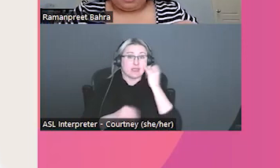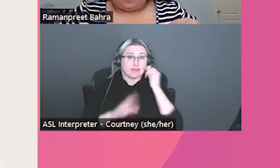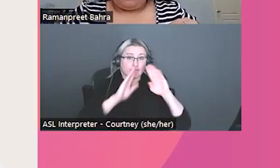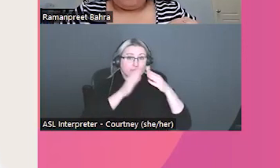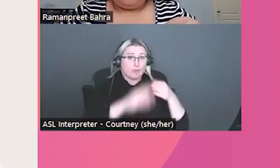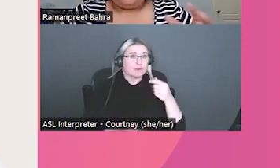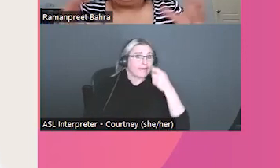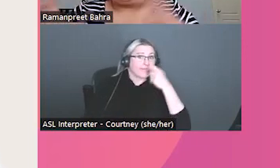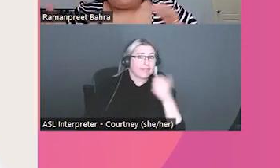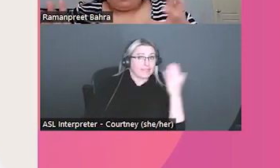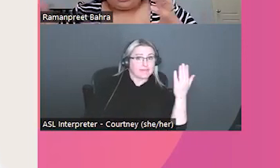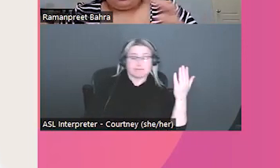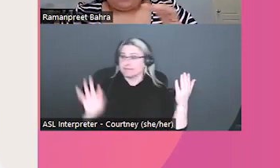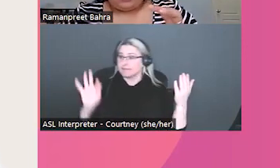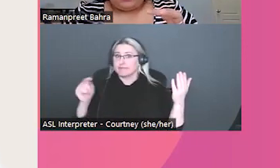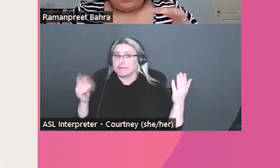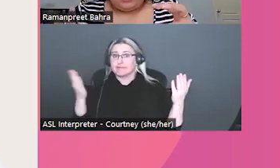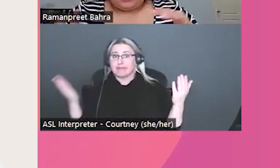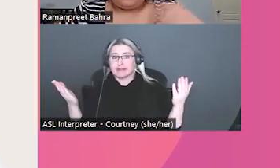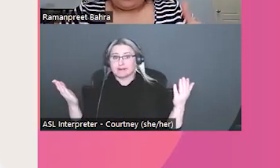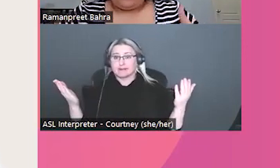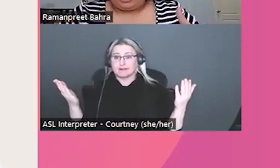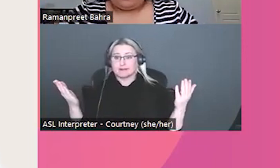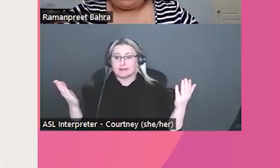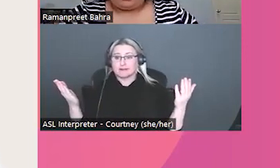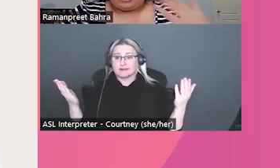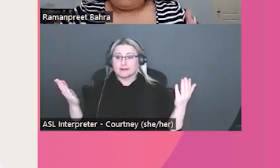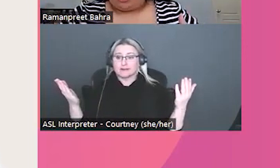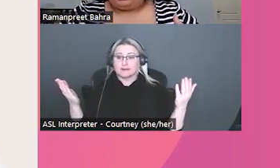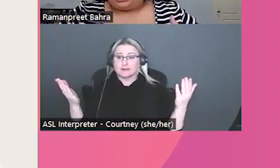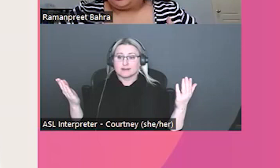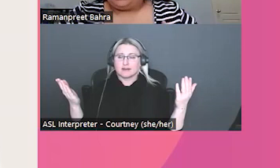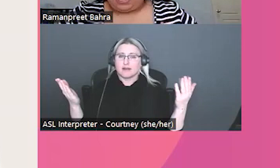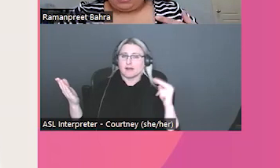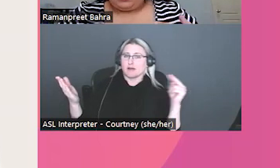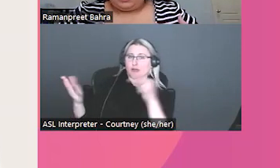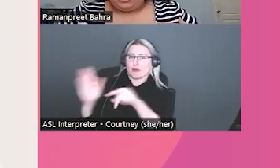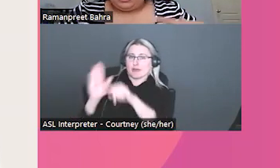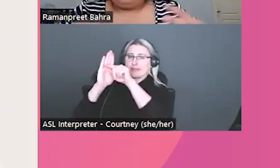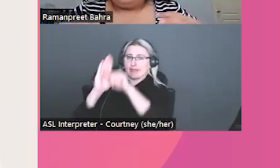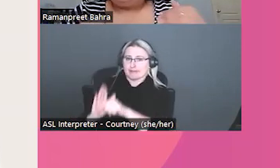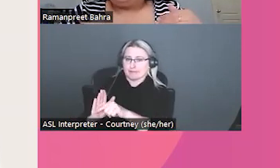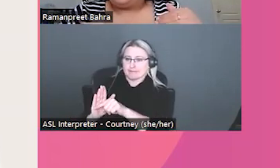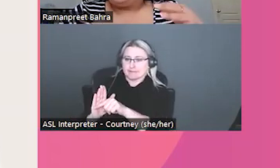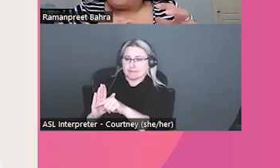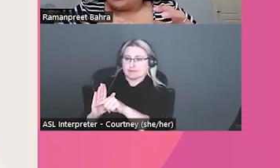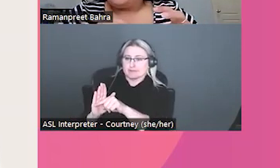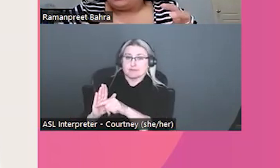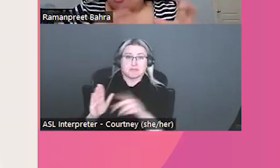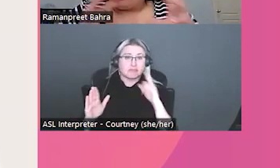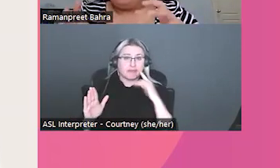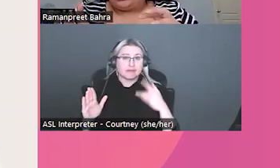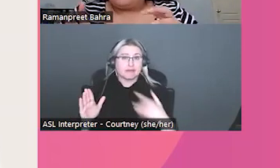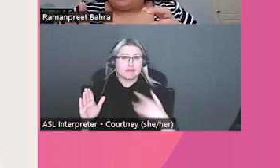fatness, the latter, particularly fatness, is associated with negative connotations and usually is seen as being